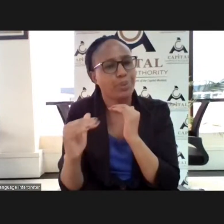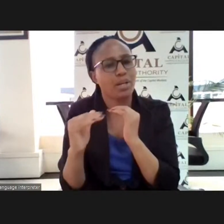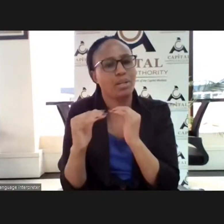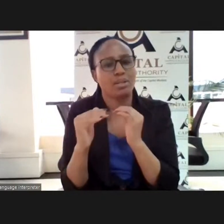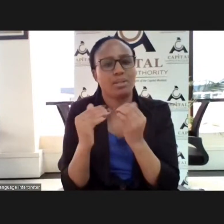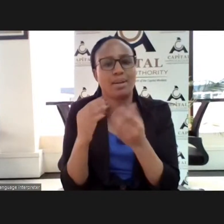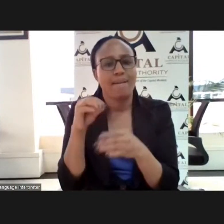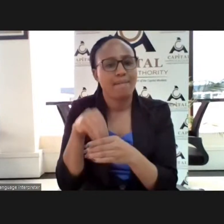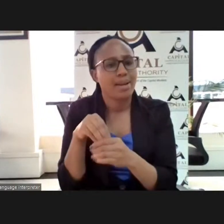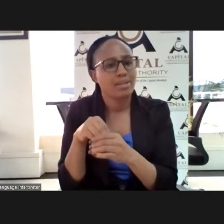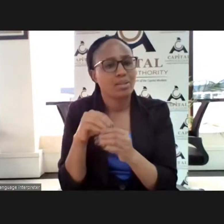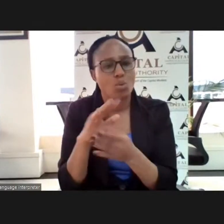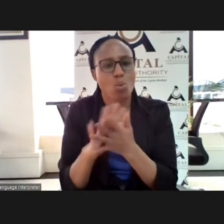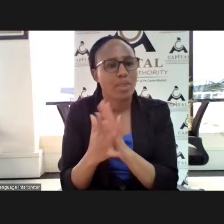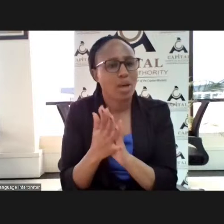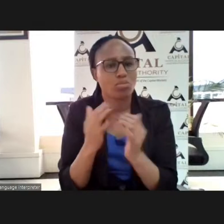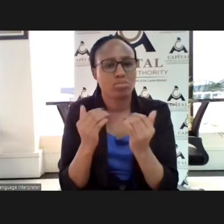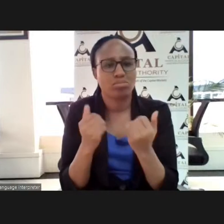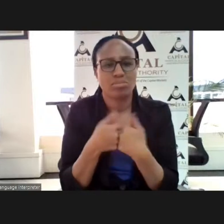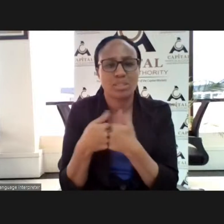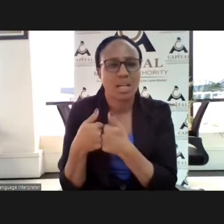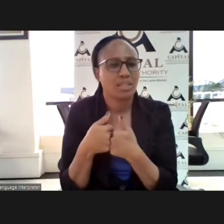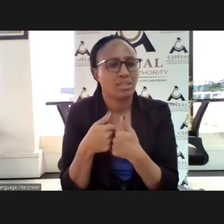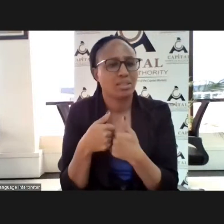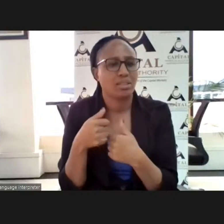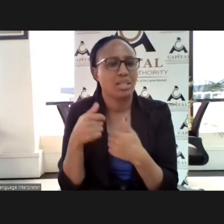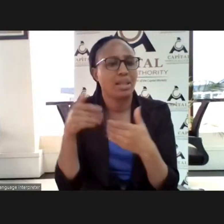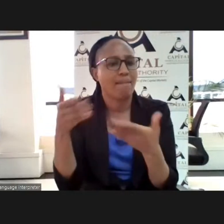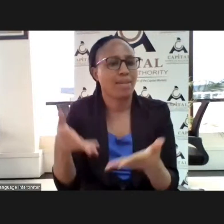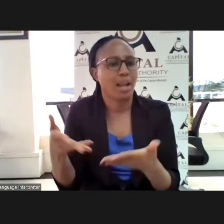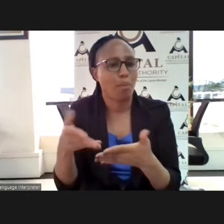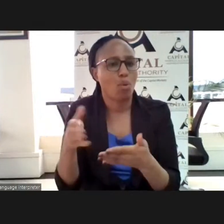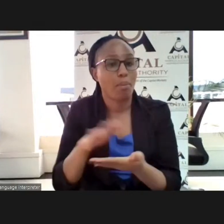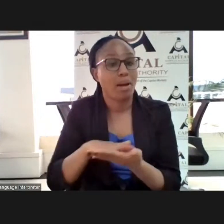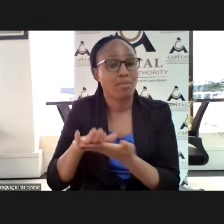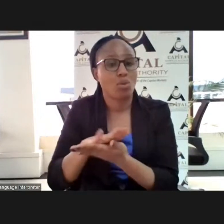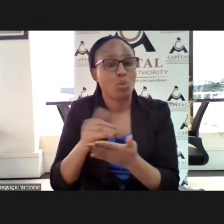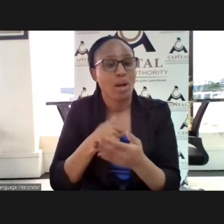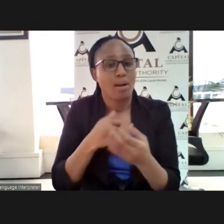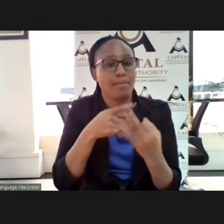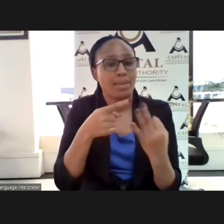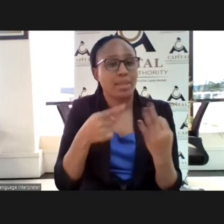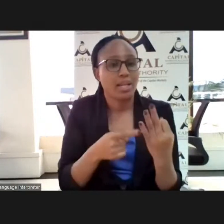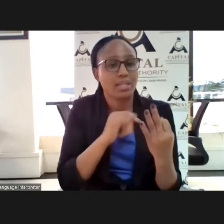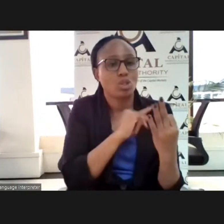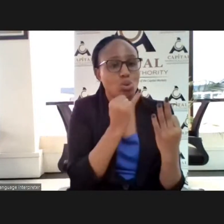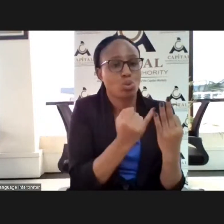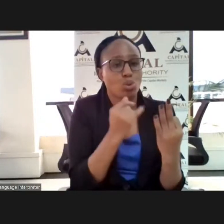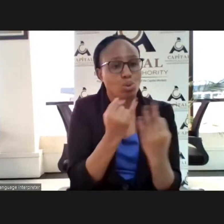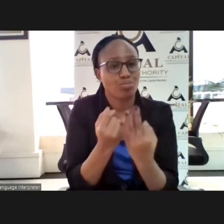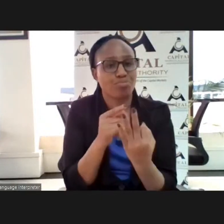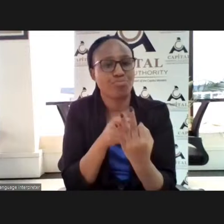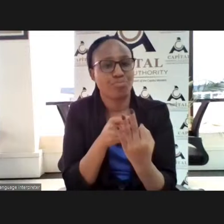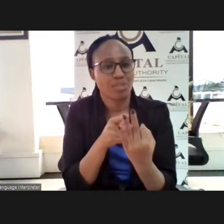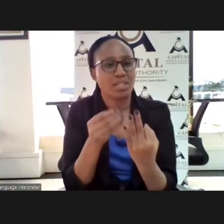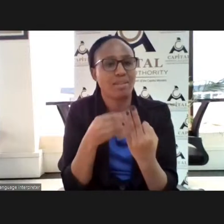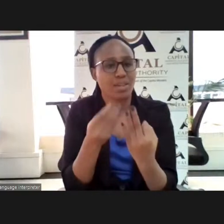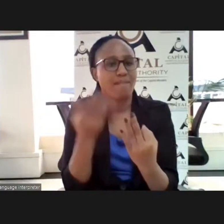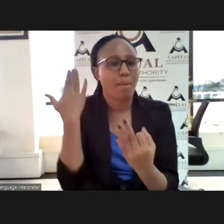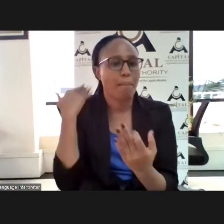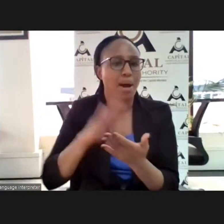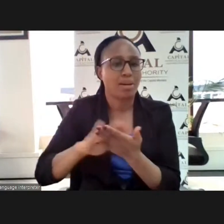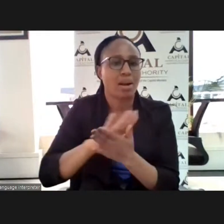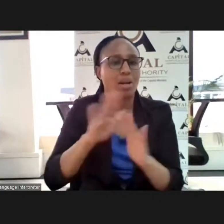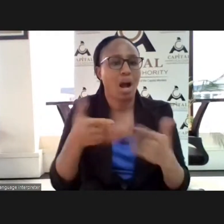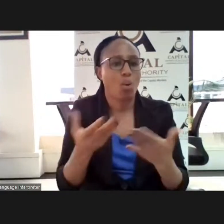invest through, the available platforms. And the three institutions have sort of given a background on how you can do